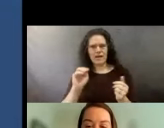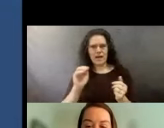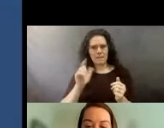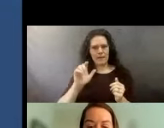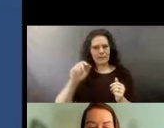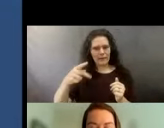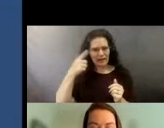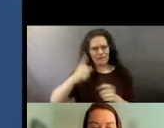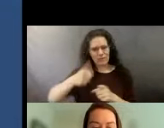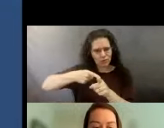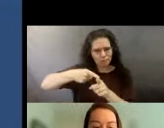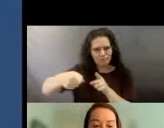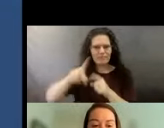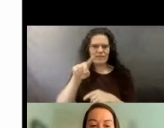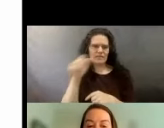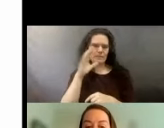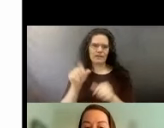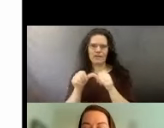next slide.